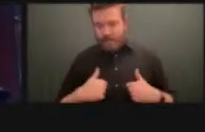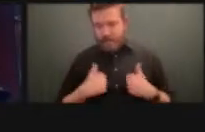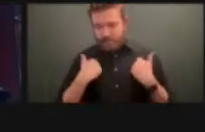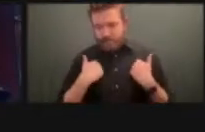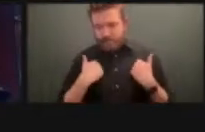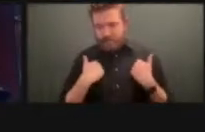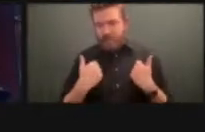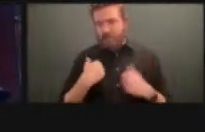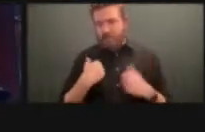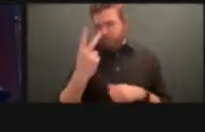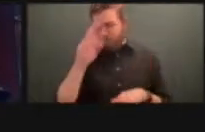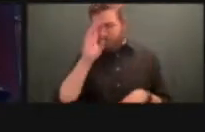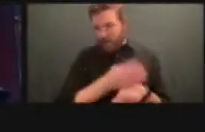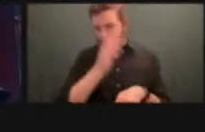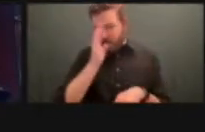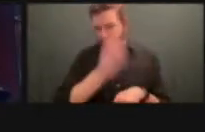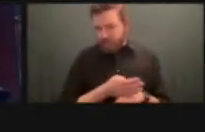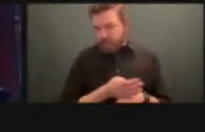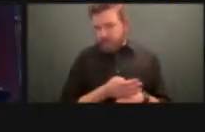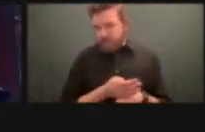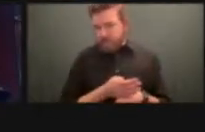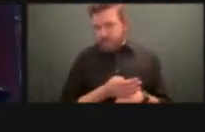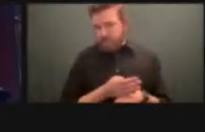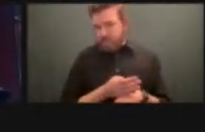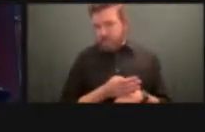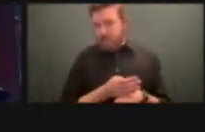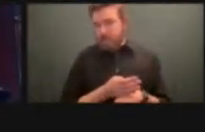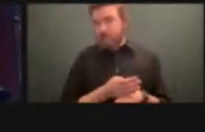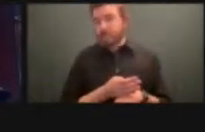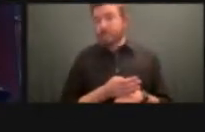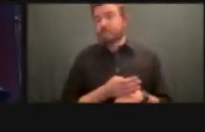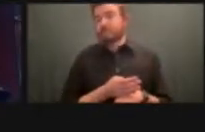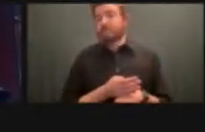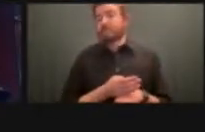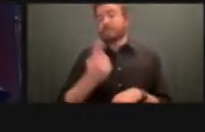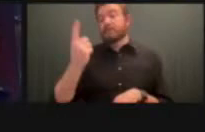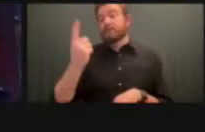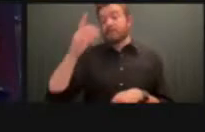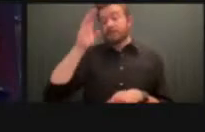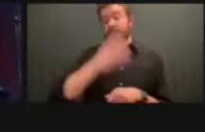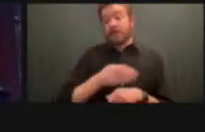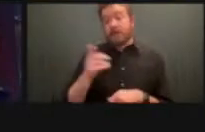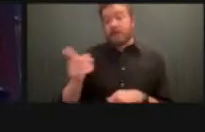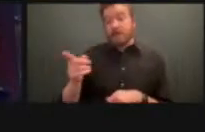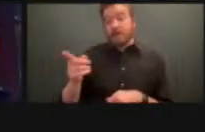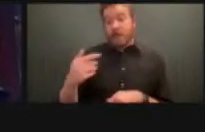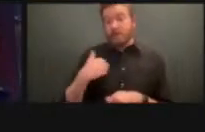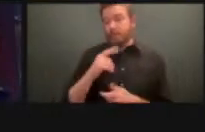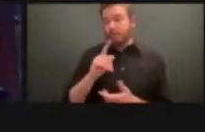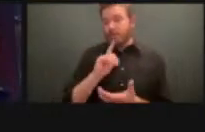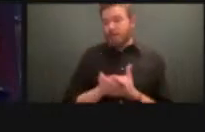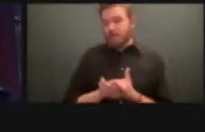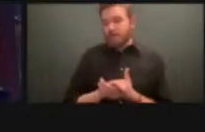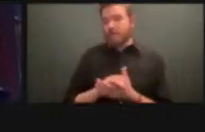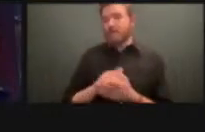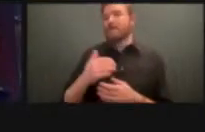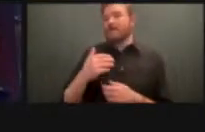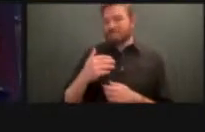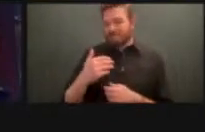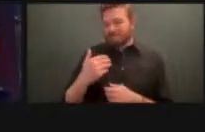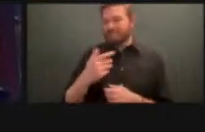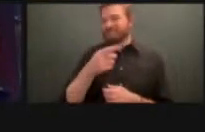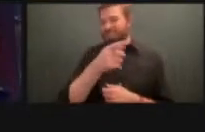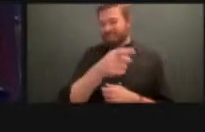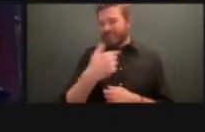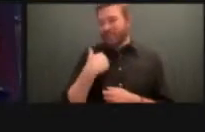Dennis last Thursday. He also left Dennis's wife, Diana, and 3 grandchildren, Lucy, Ryan, and Jeremy. As we